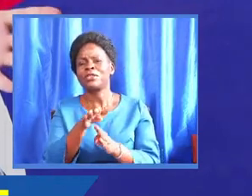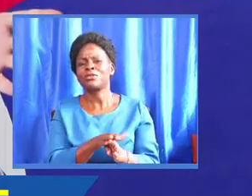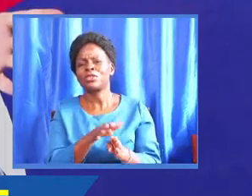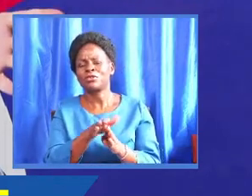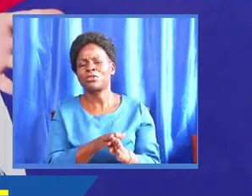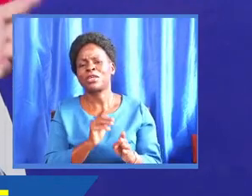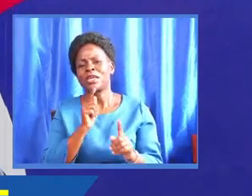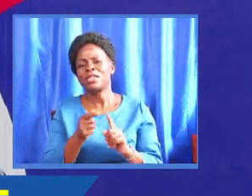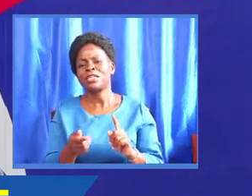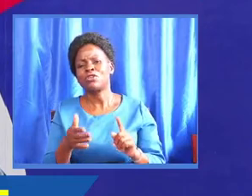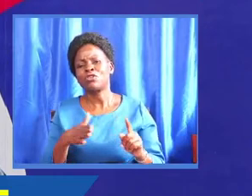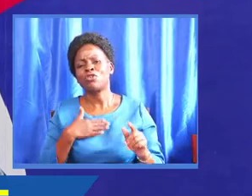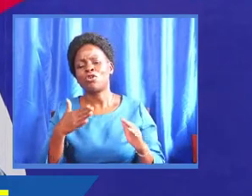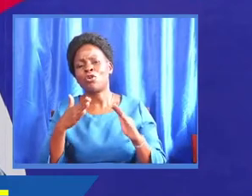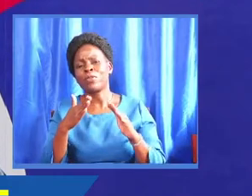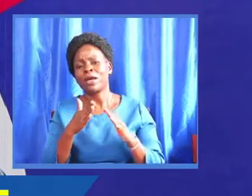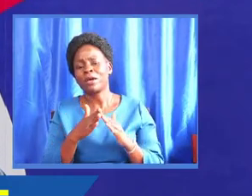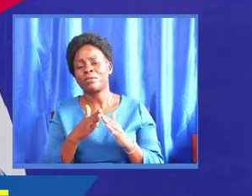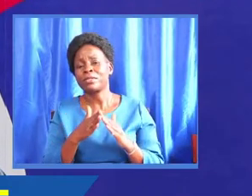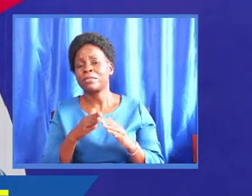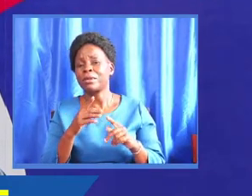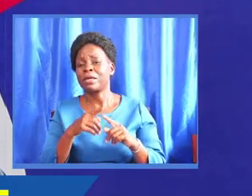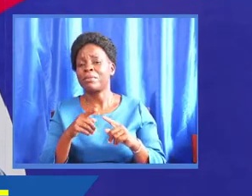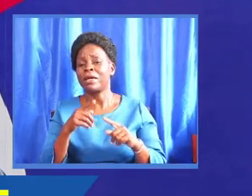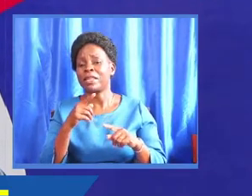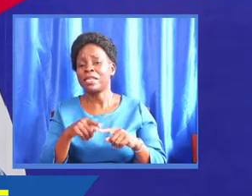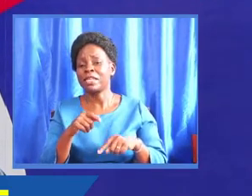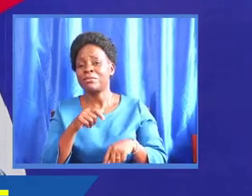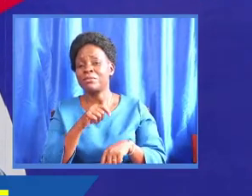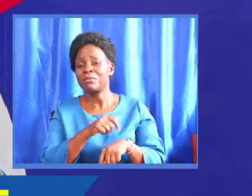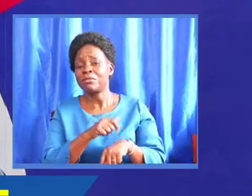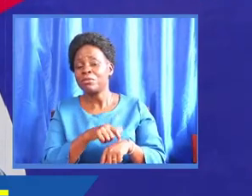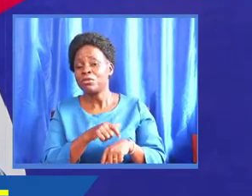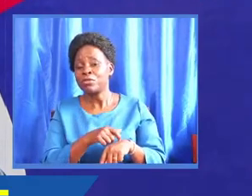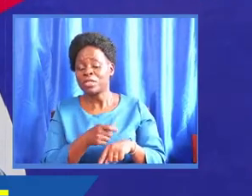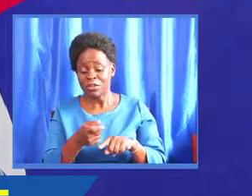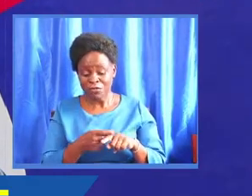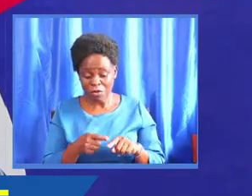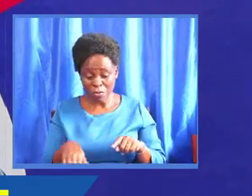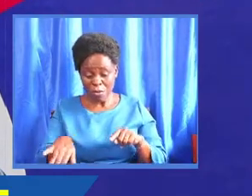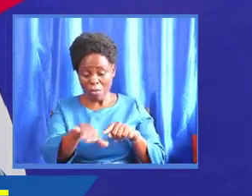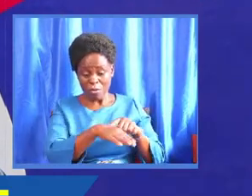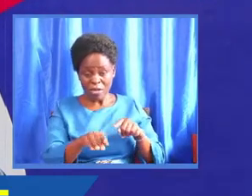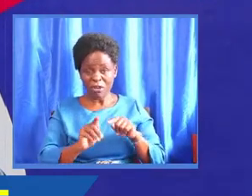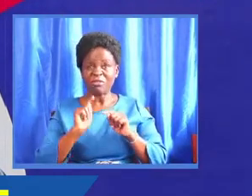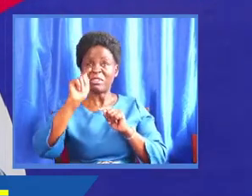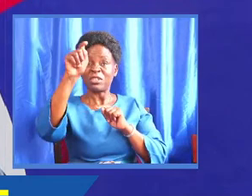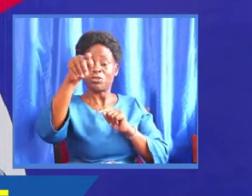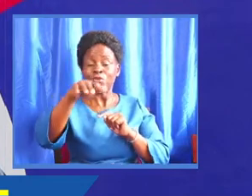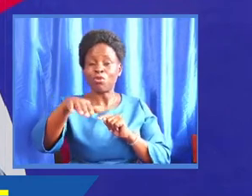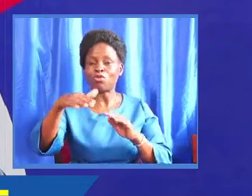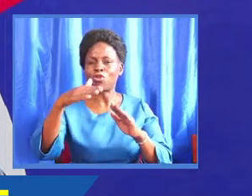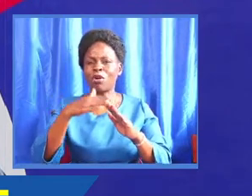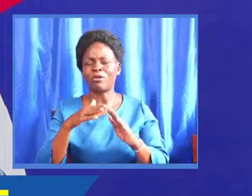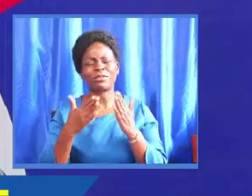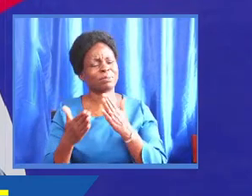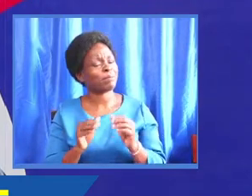house. But by the time you look at the distance from the downtown, It's